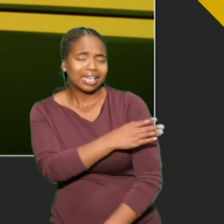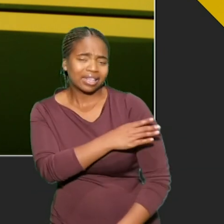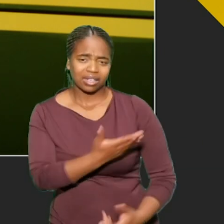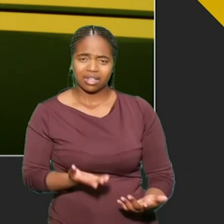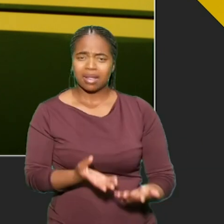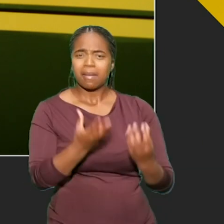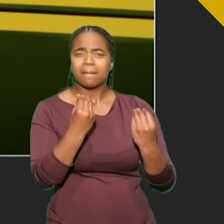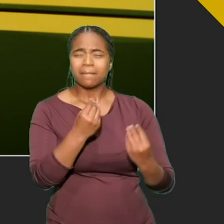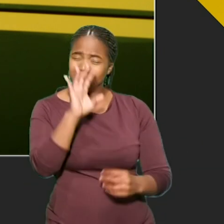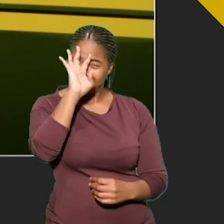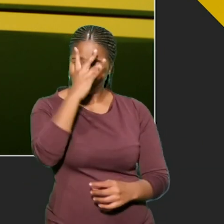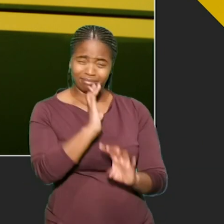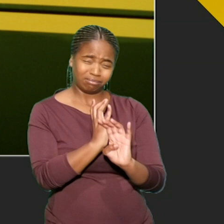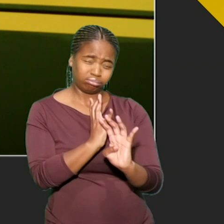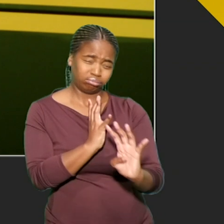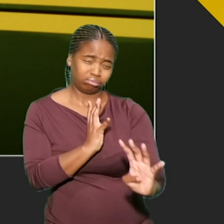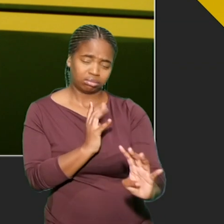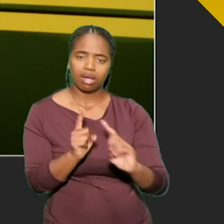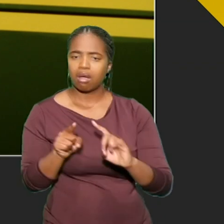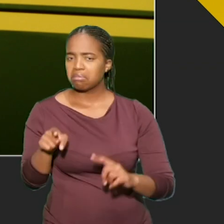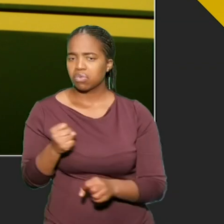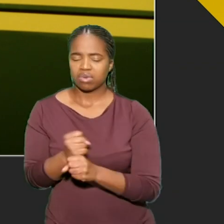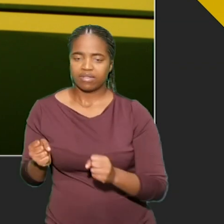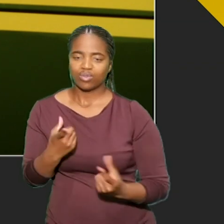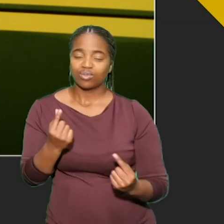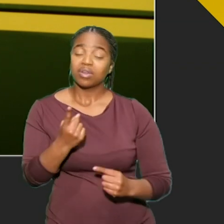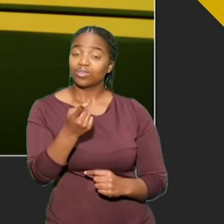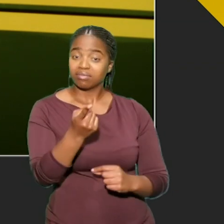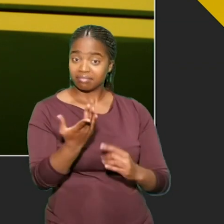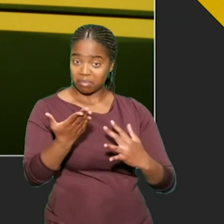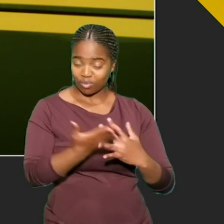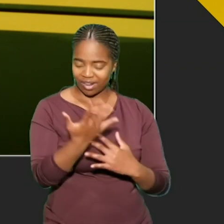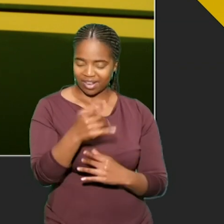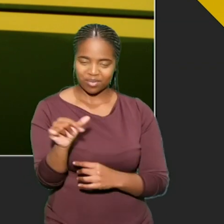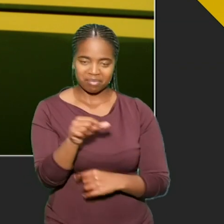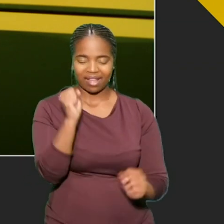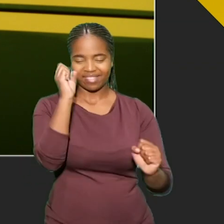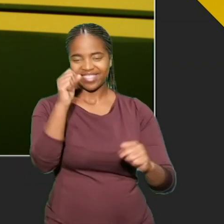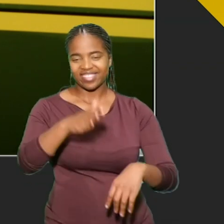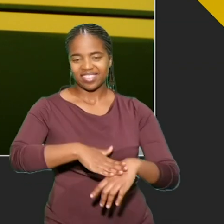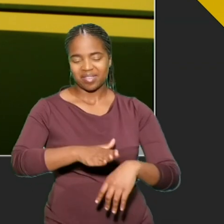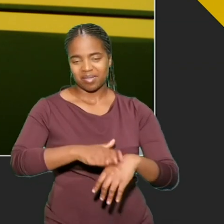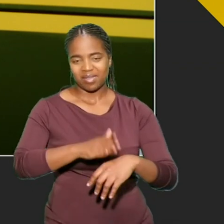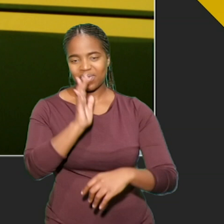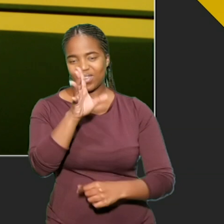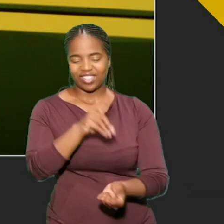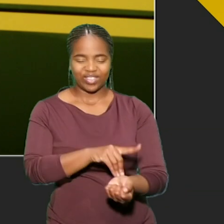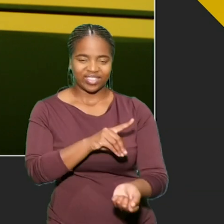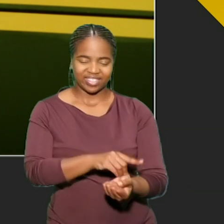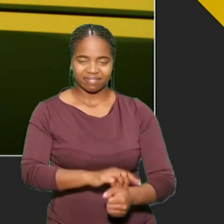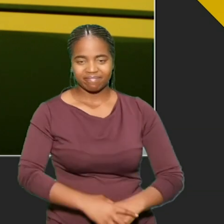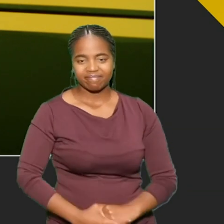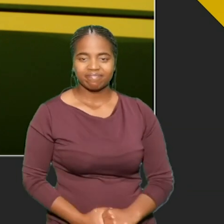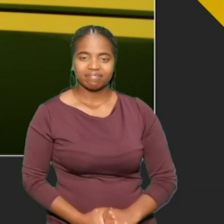uyothola kumele uvuke ngo 5 ekuseni when the suburbs are wenzi njalo. Kodwa ngicela uhlale nathi mbukeli, we are going to go for an ad break besibuya siqhubeke nodokotela wethu about